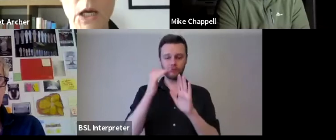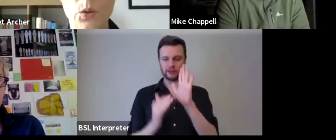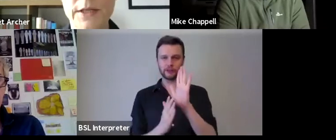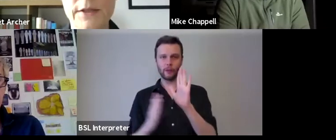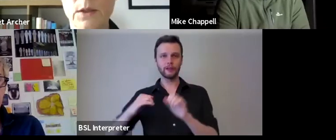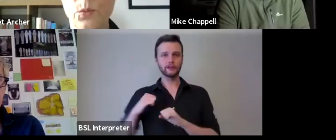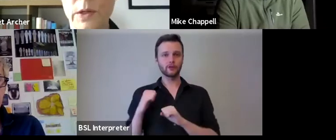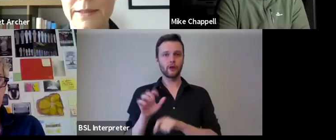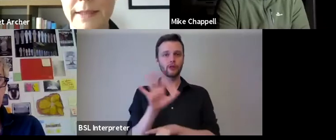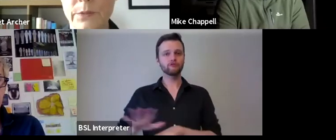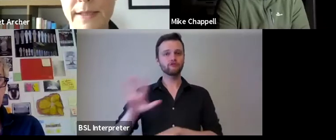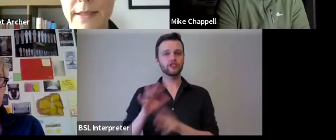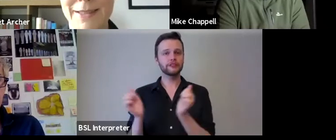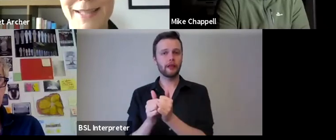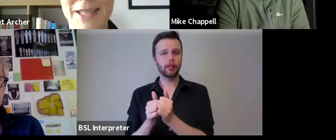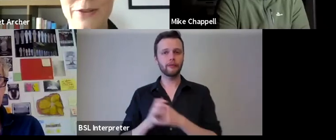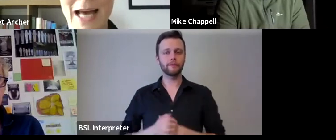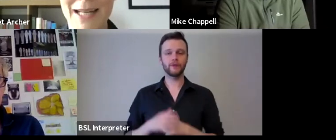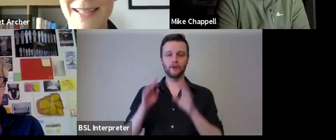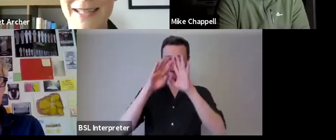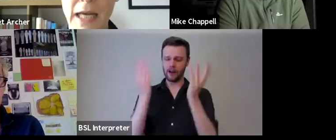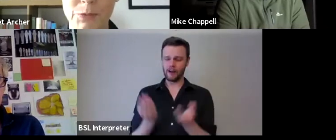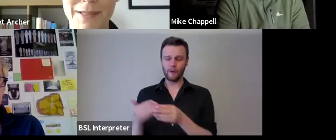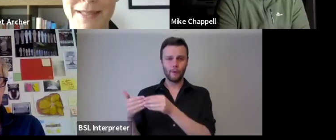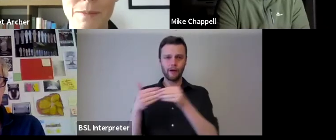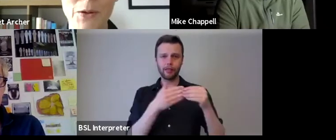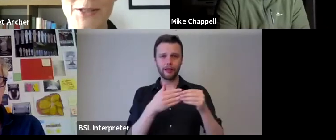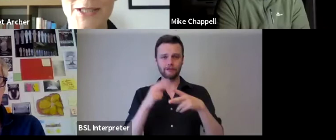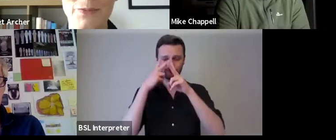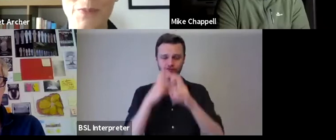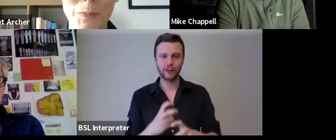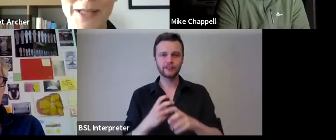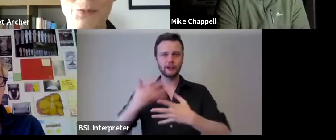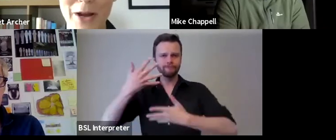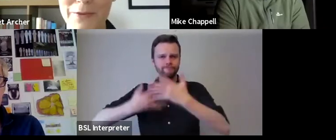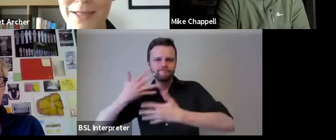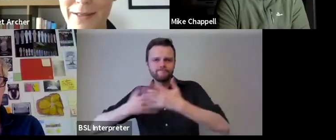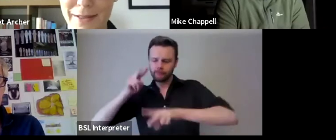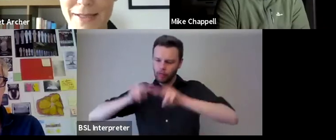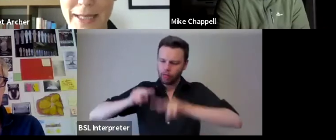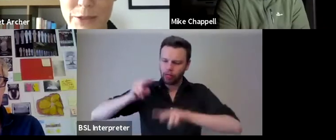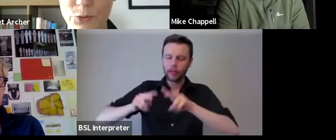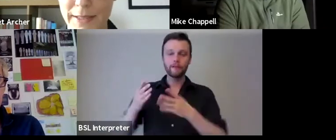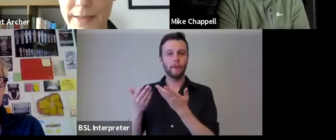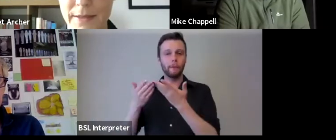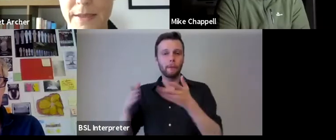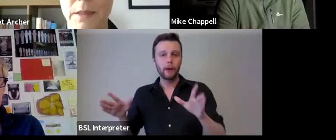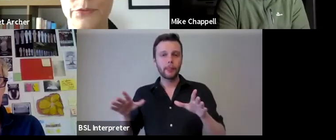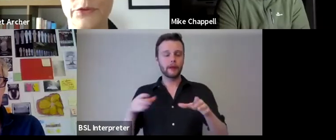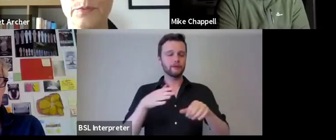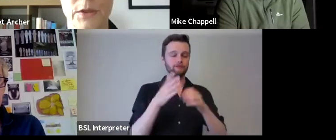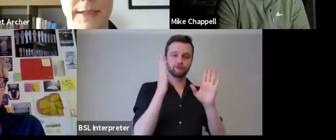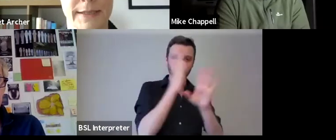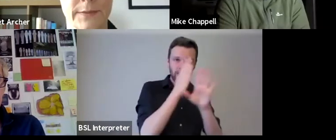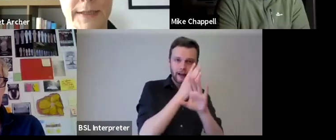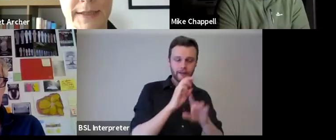deal. We're using world-leading research and data and analytics capabilities in partnership with public, private and third sector organisations to